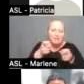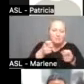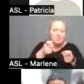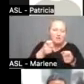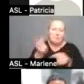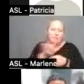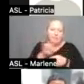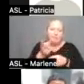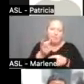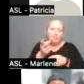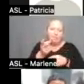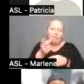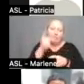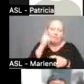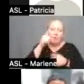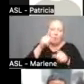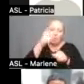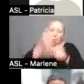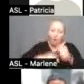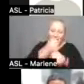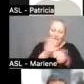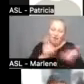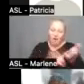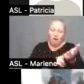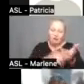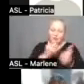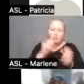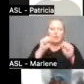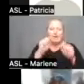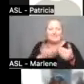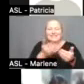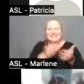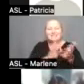on um year-long contracts and so we're better able to track that